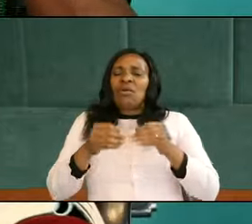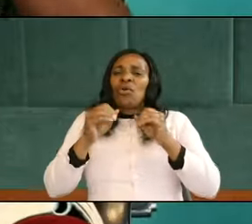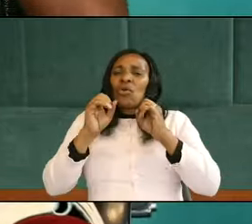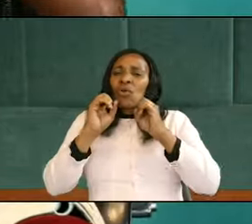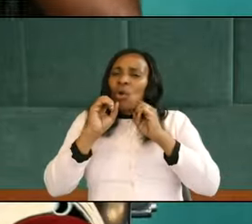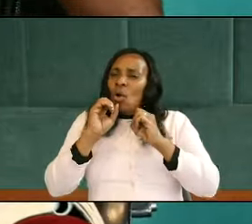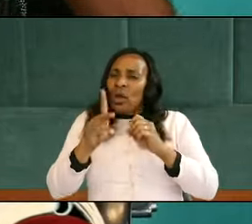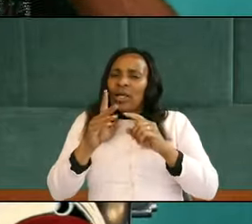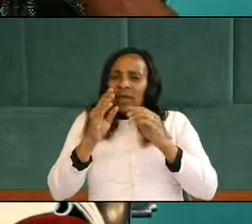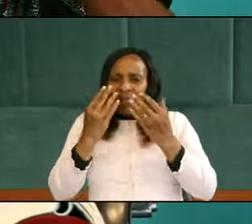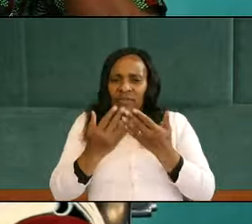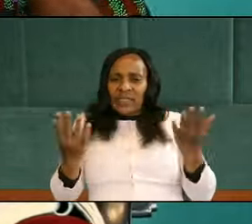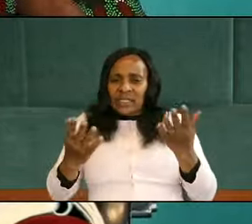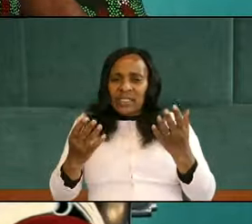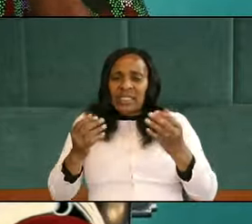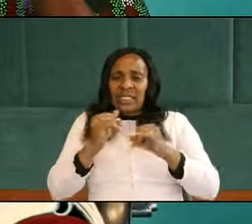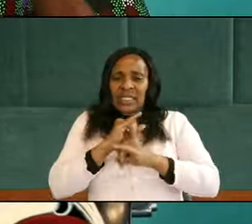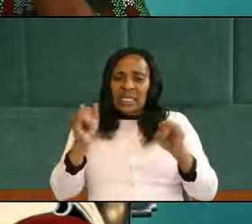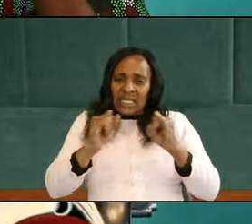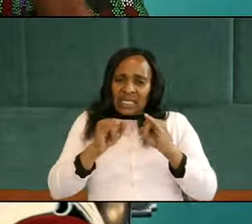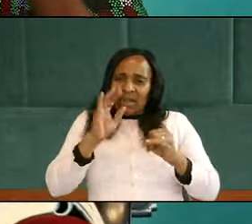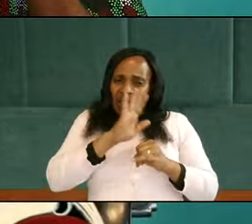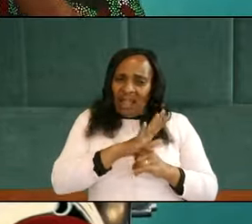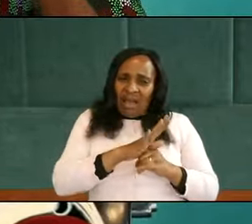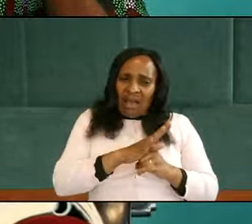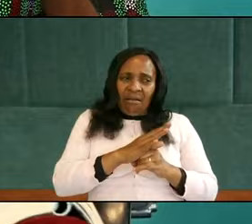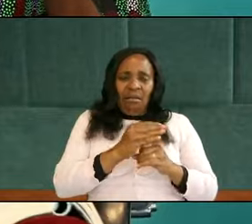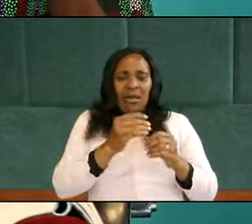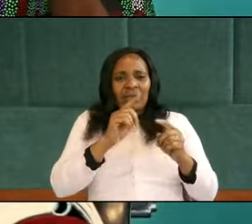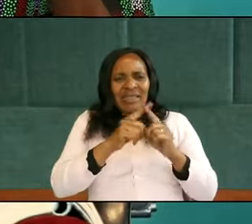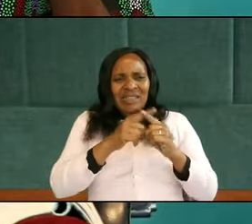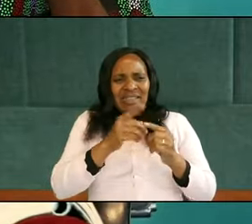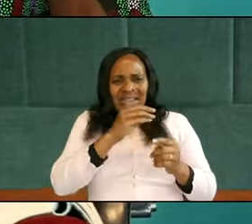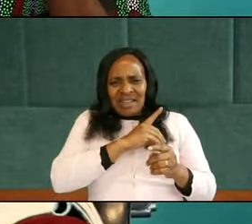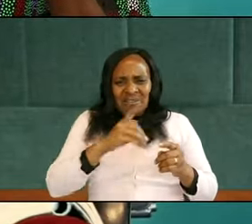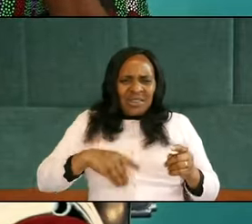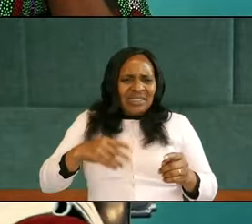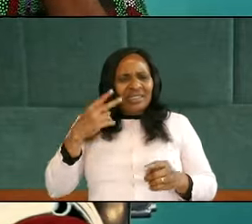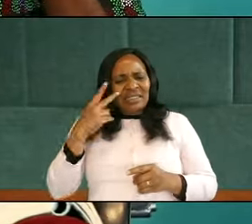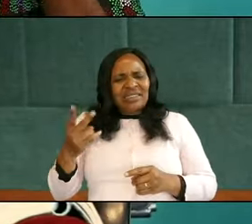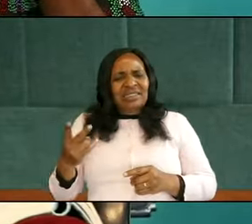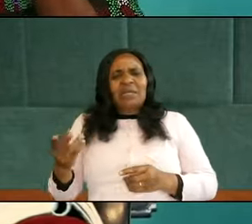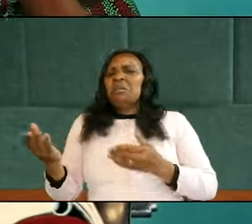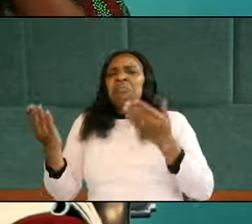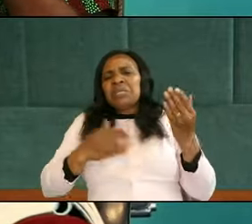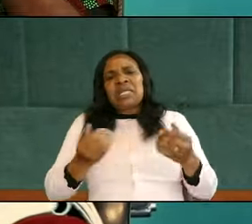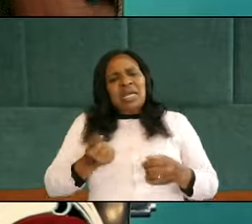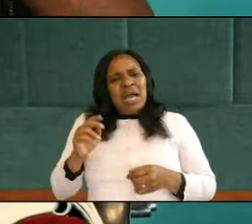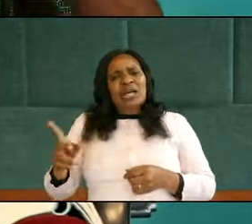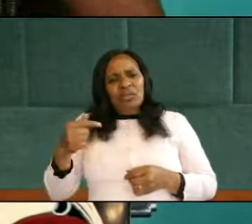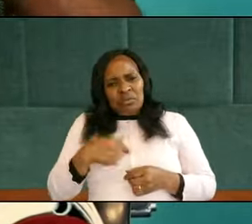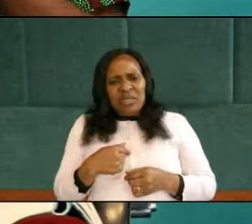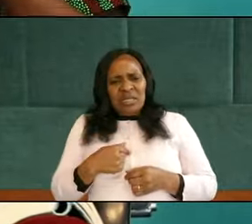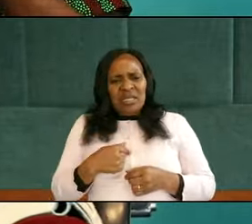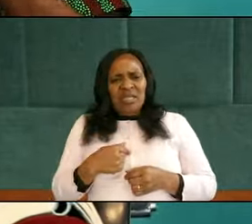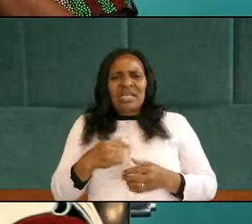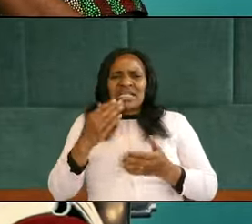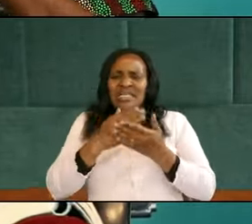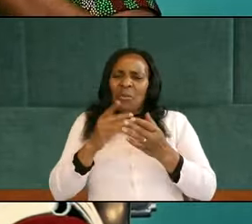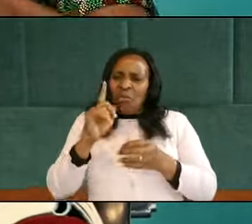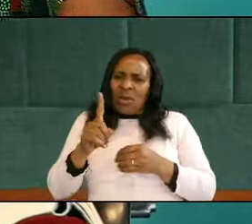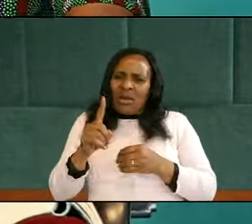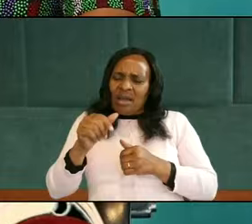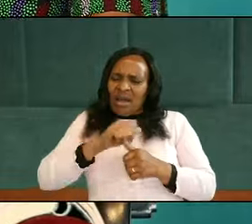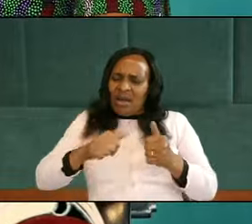So the thing is, so she had been cleansed of her impurity. Then David sees her and is like, bring her to me. But then someone around David